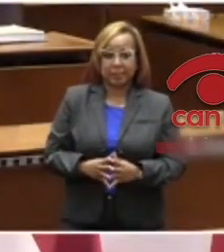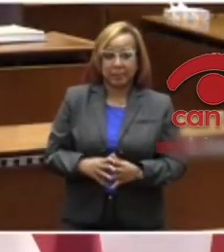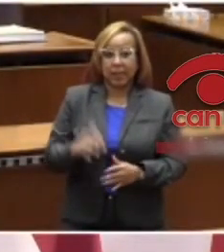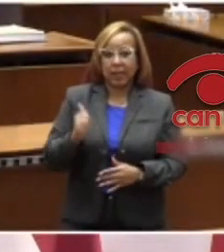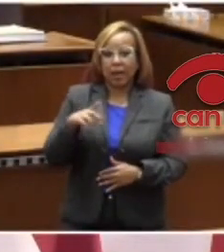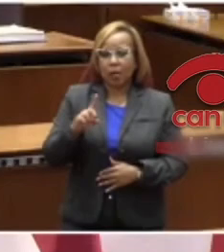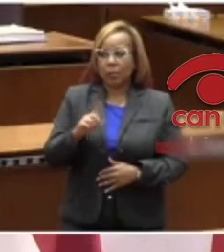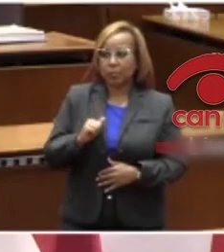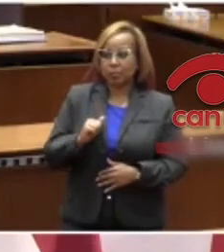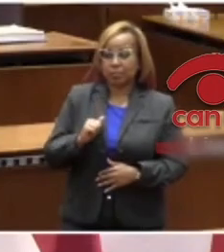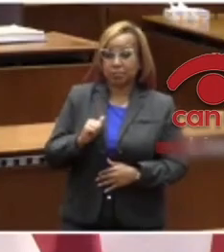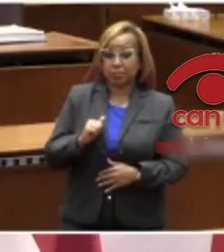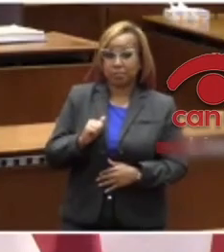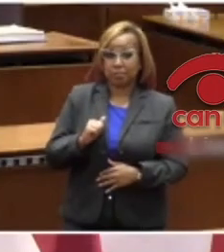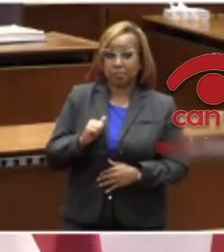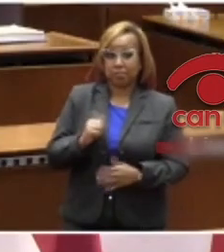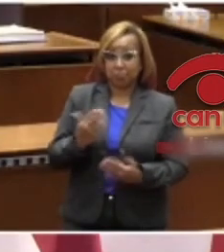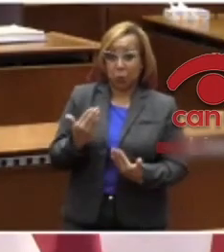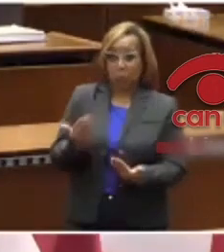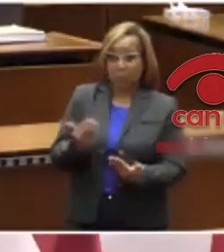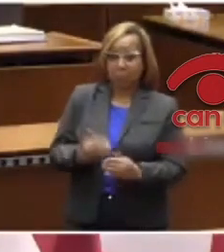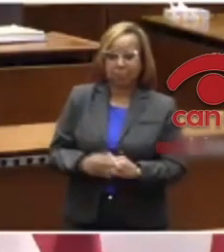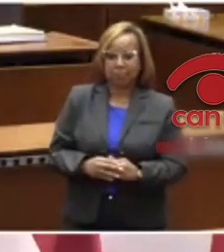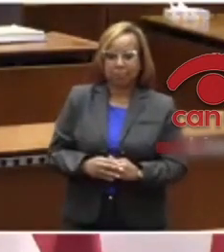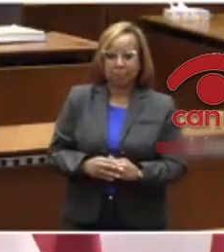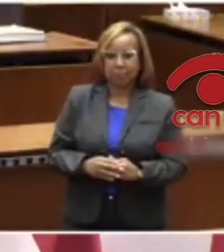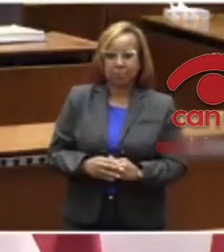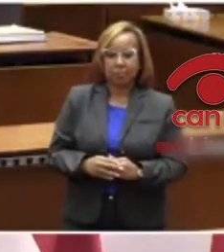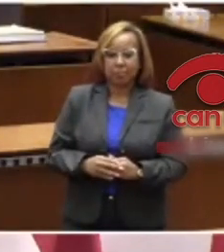Madam President. Go ahead.